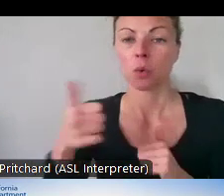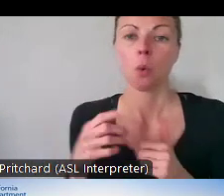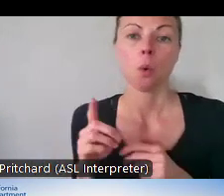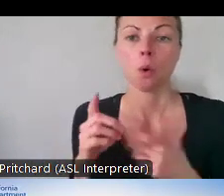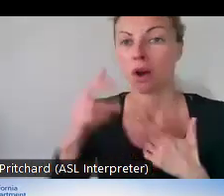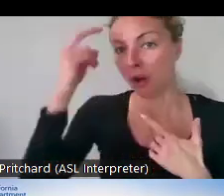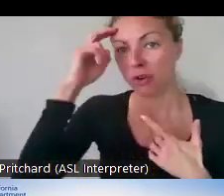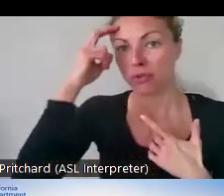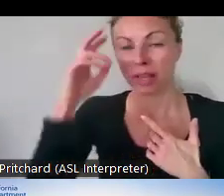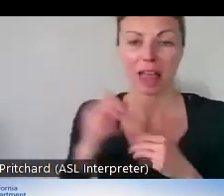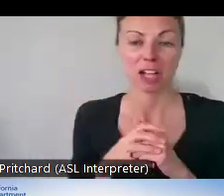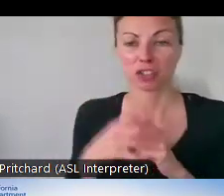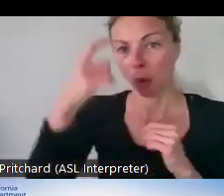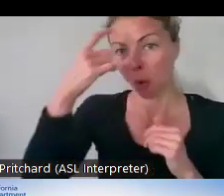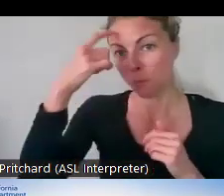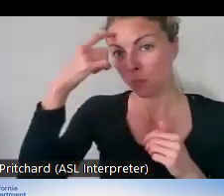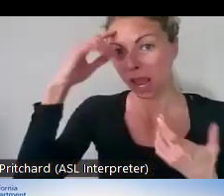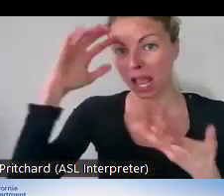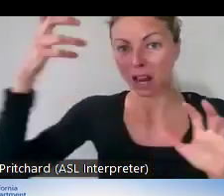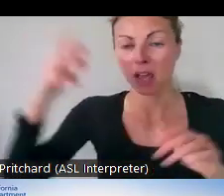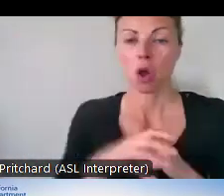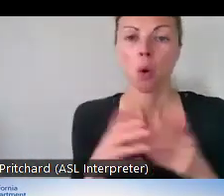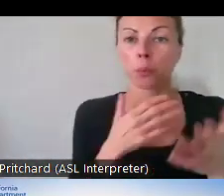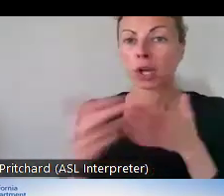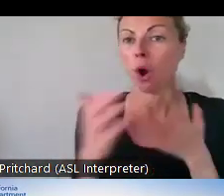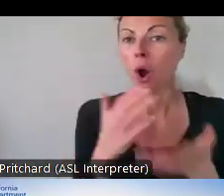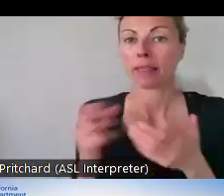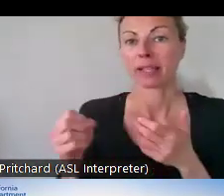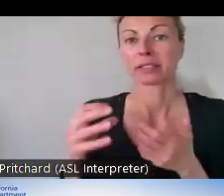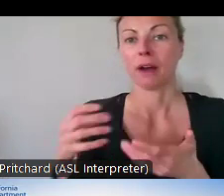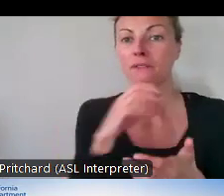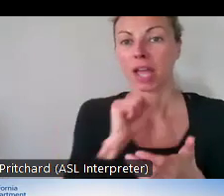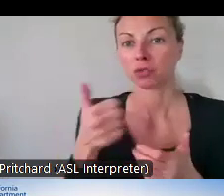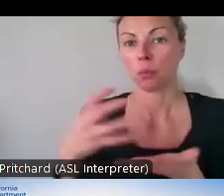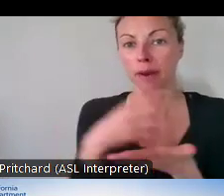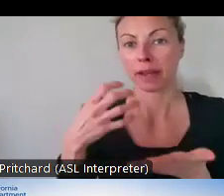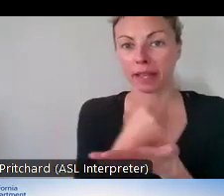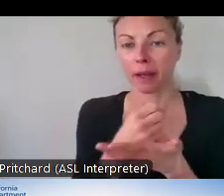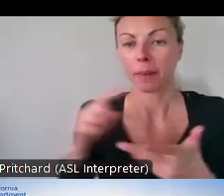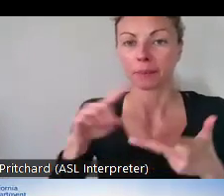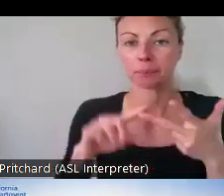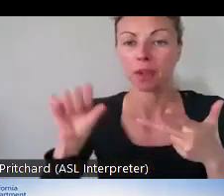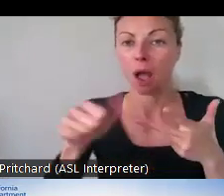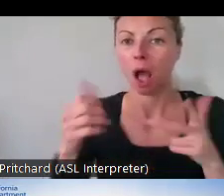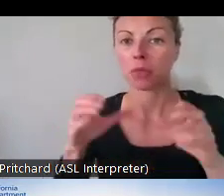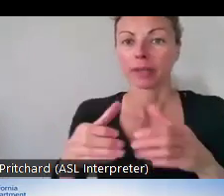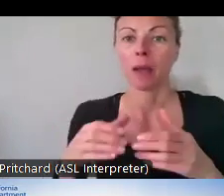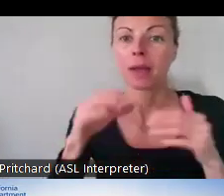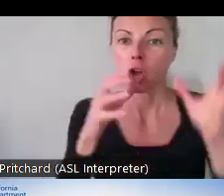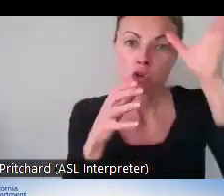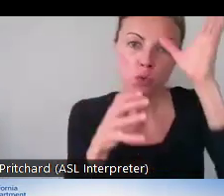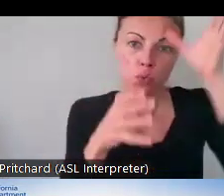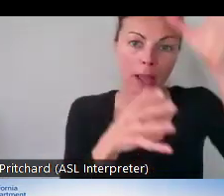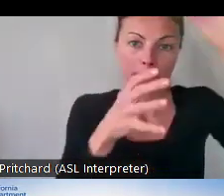dysfunction, regardless of age and income level. The other category are grandparents, are